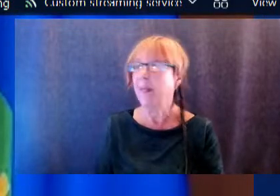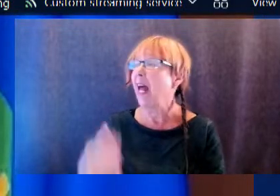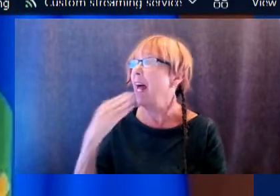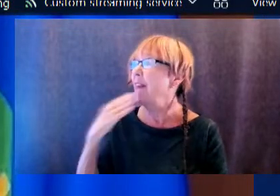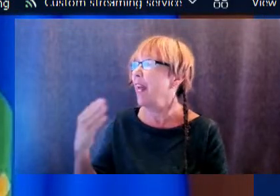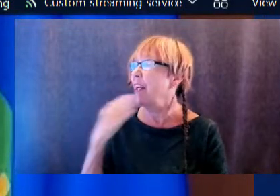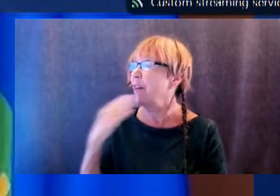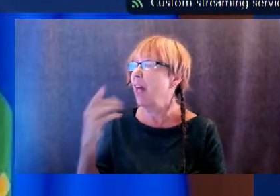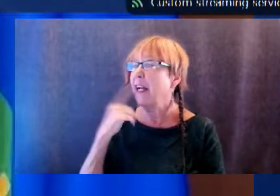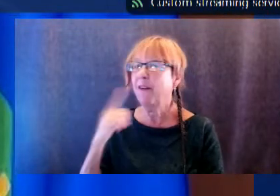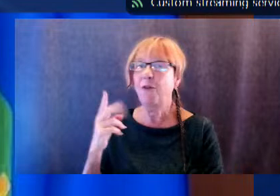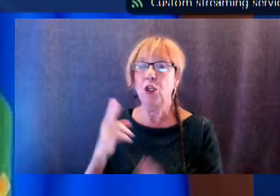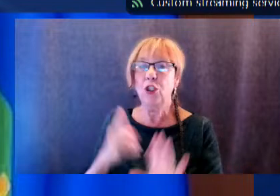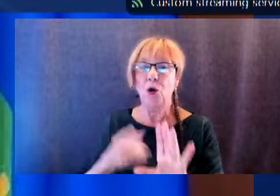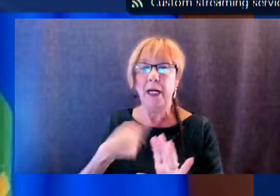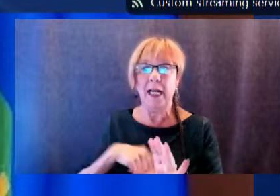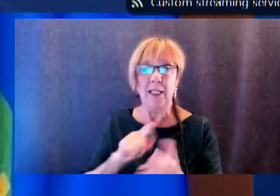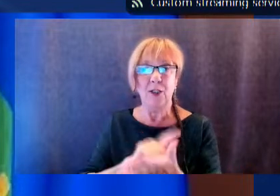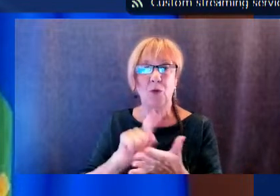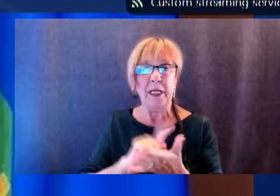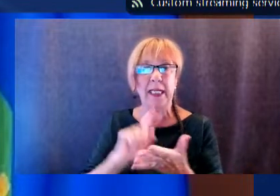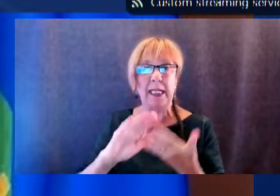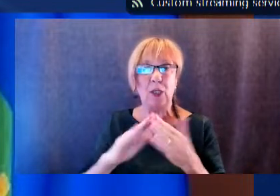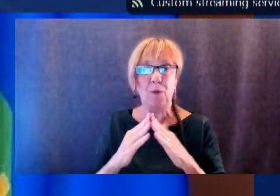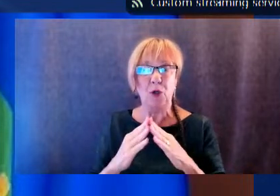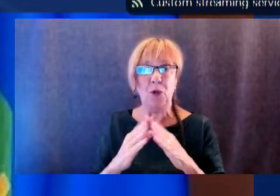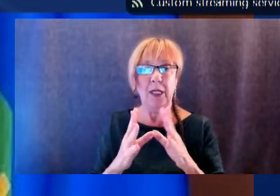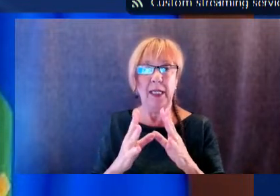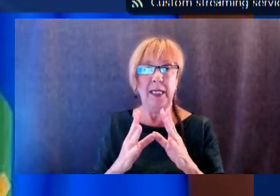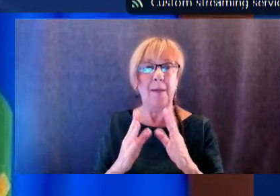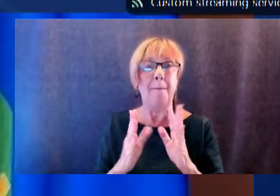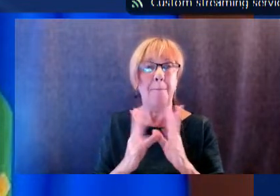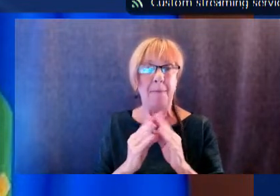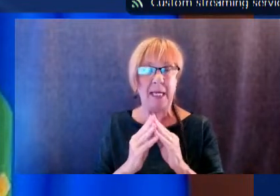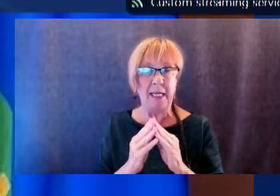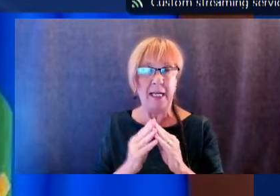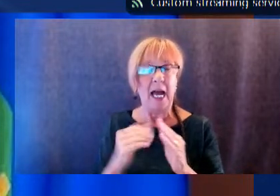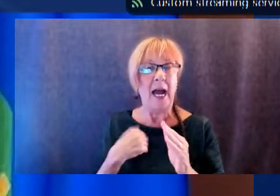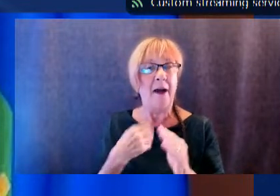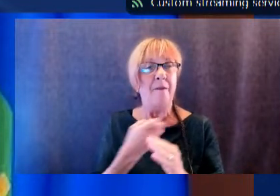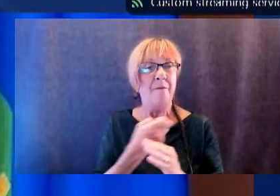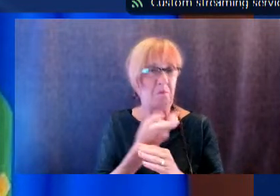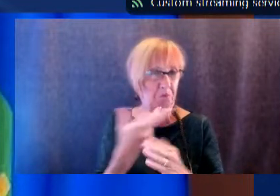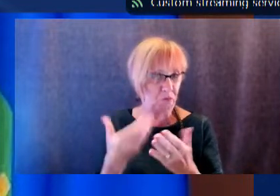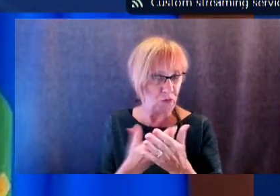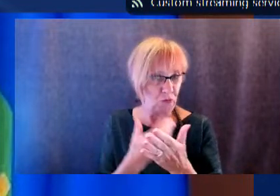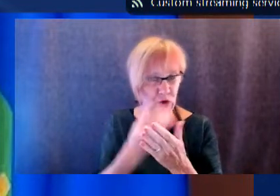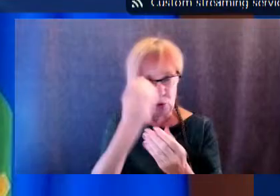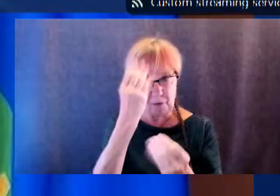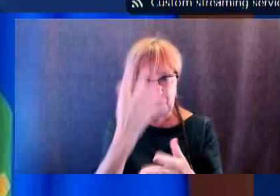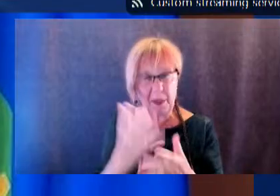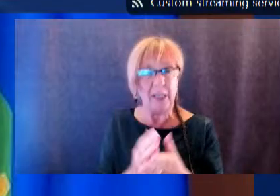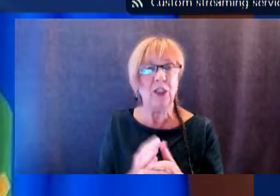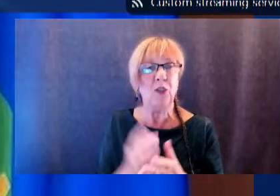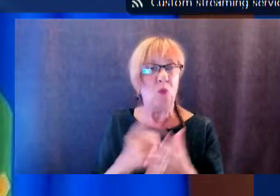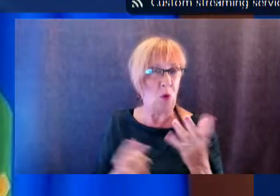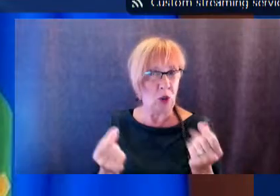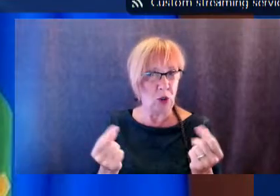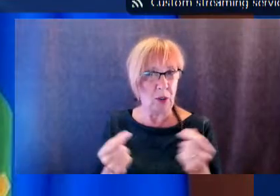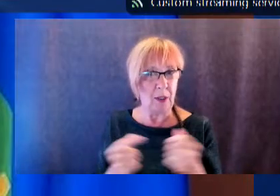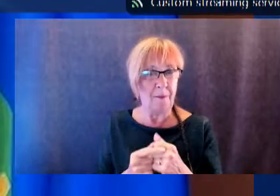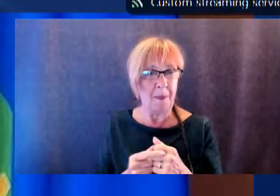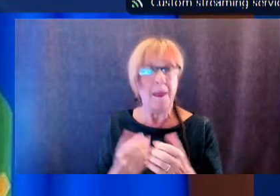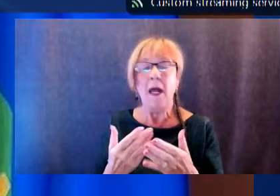this afternoon for our weekly community meeting. I have a few updates I'm eager to share about the efforts we have underway. I've